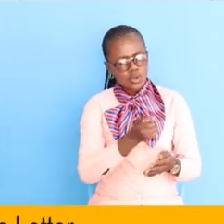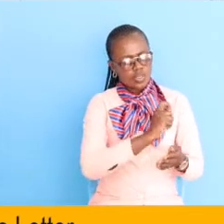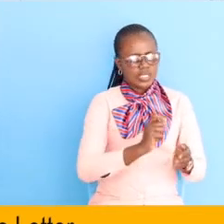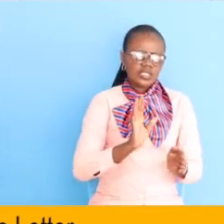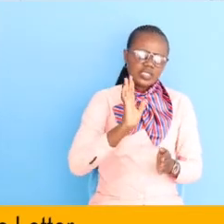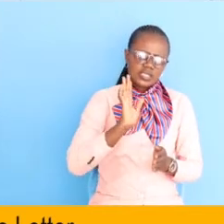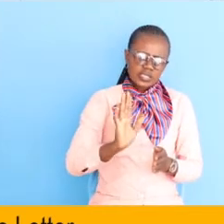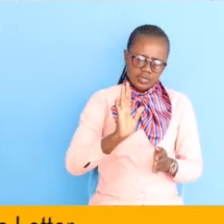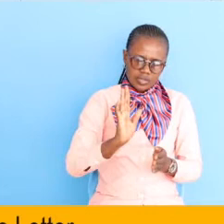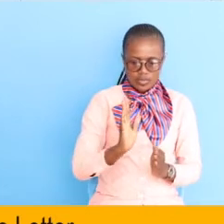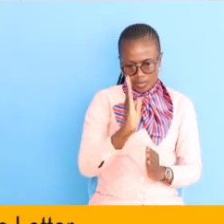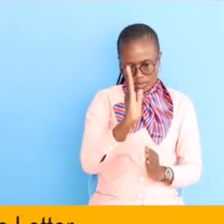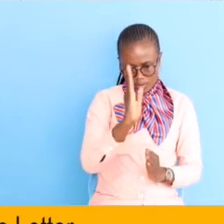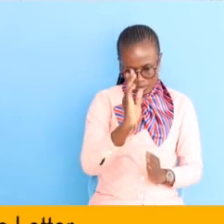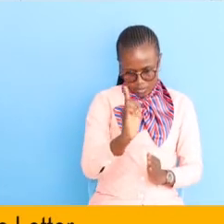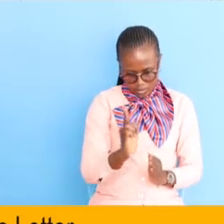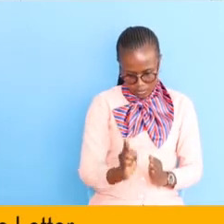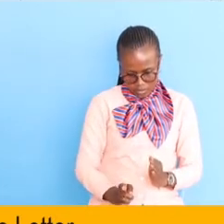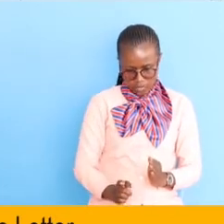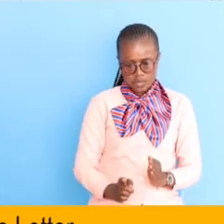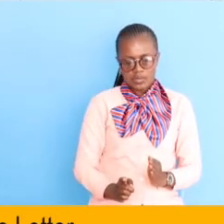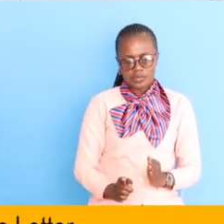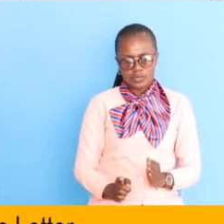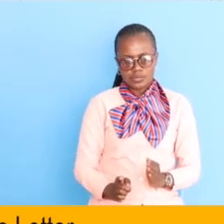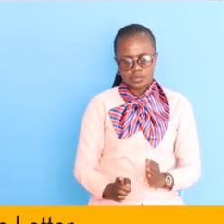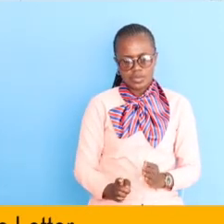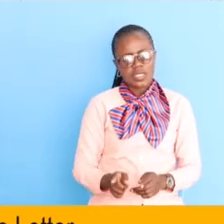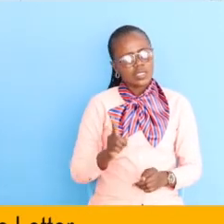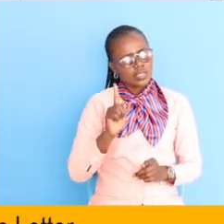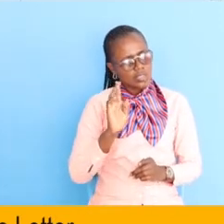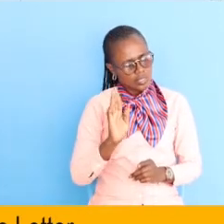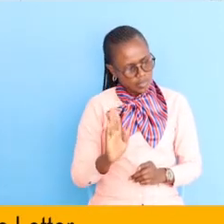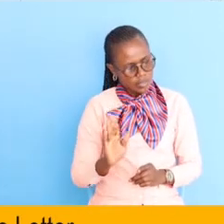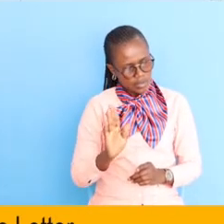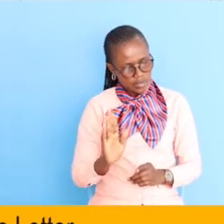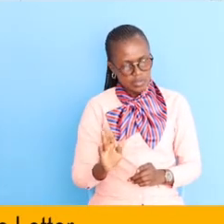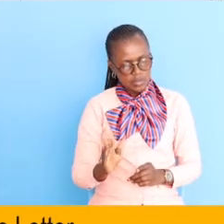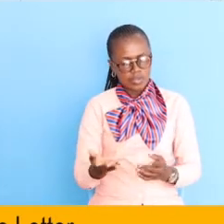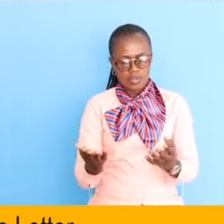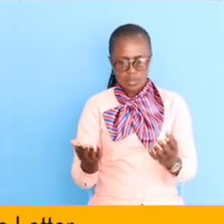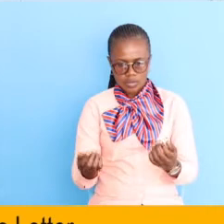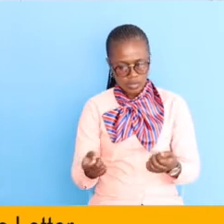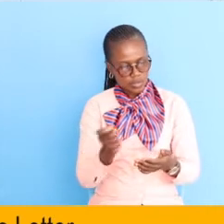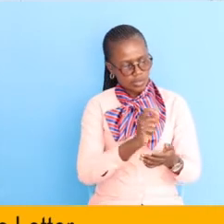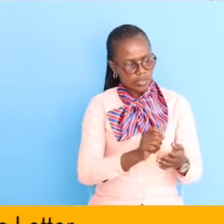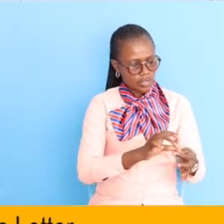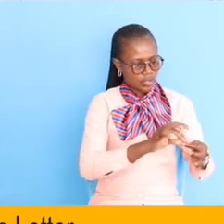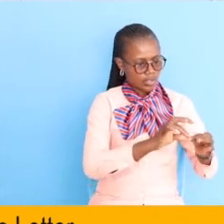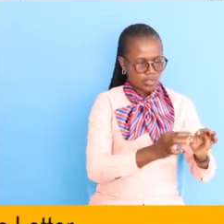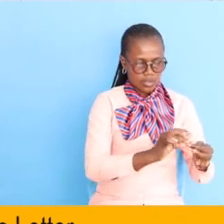it block style. But the same address can be written in a different other